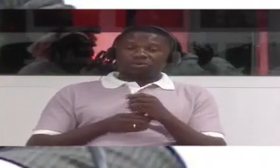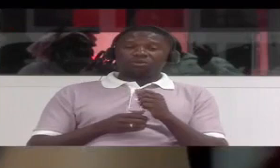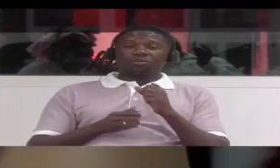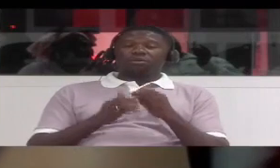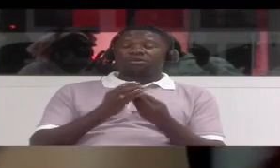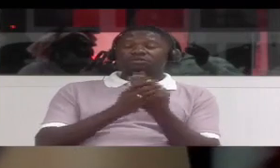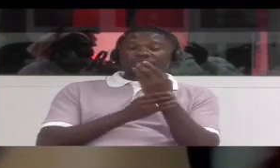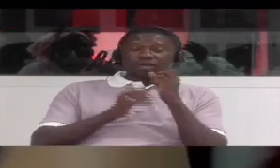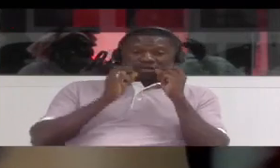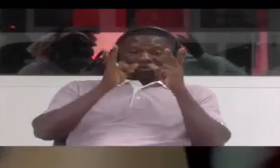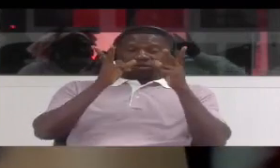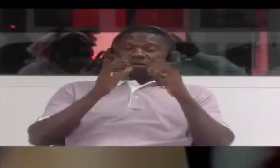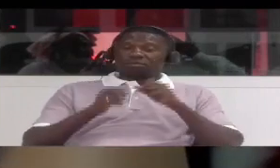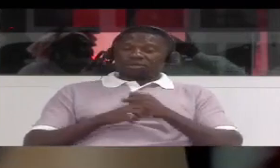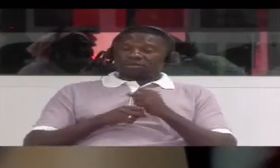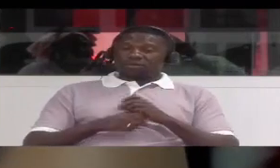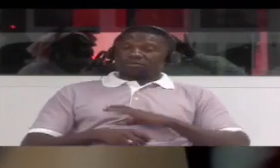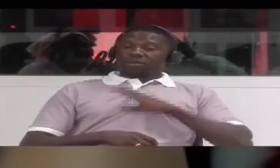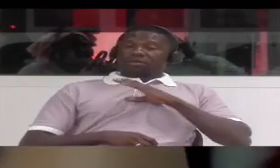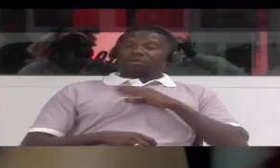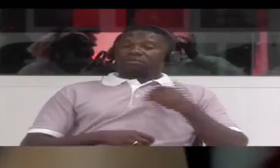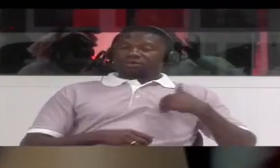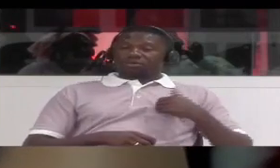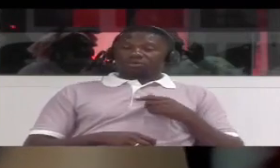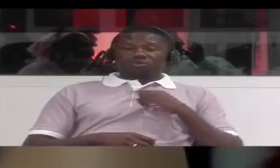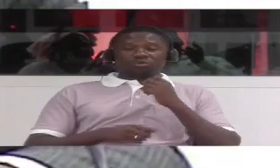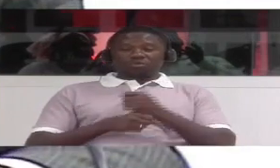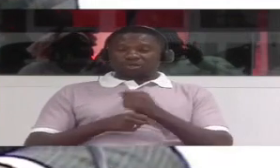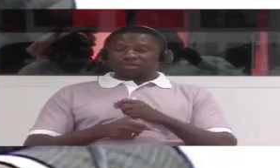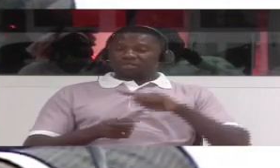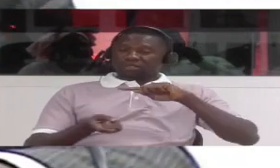people to be in a different Gambia.